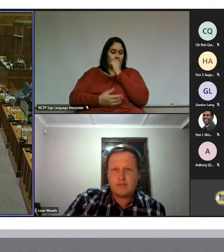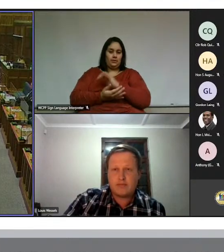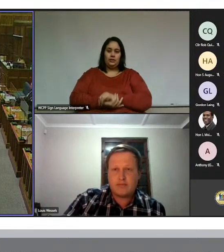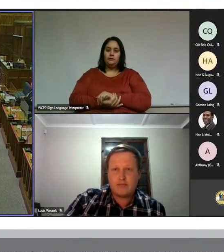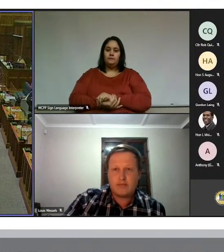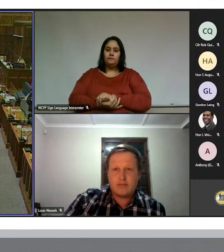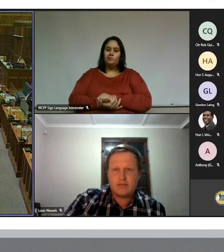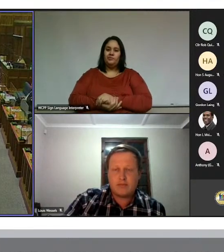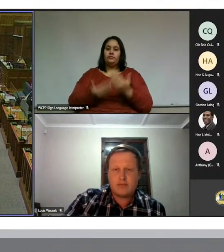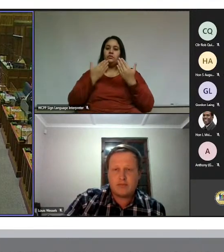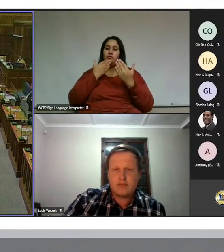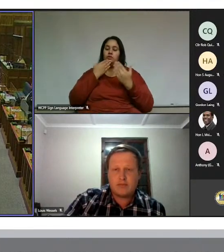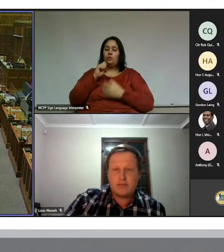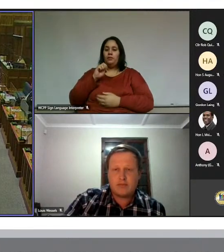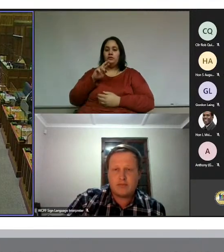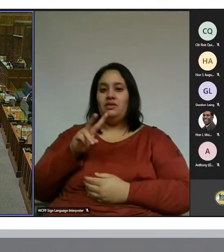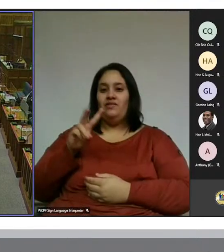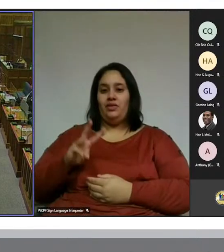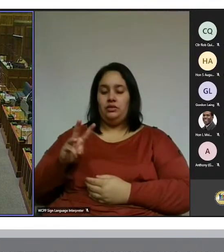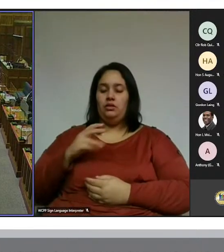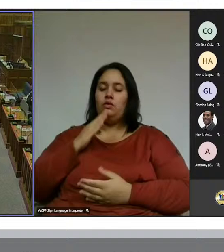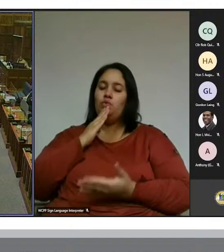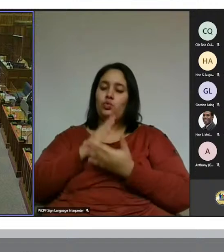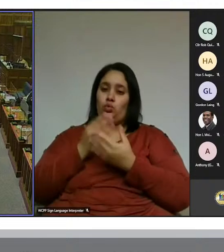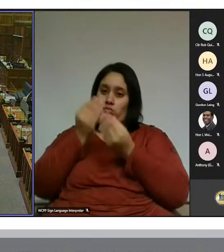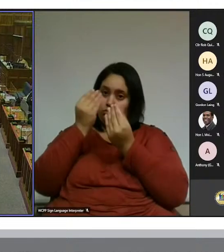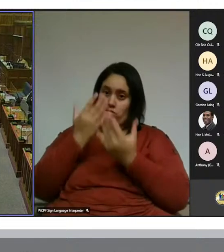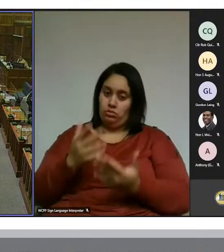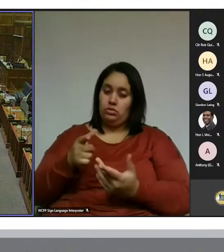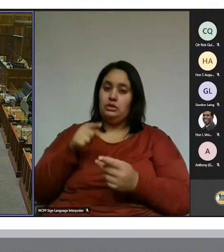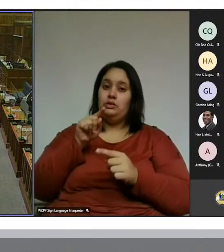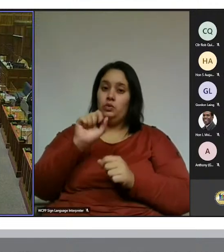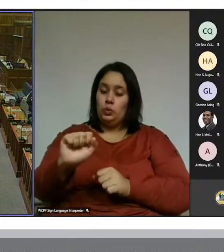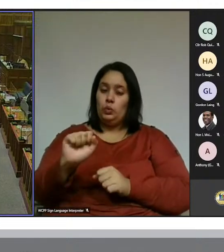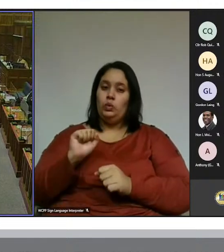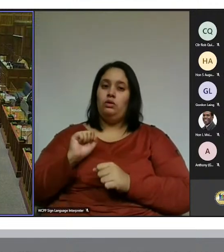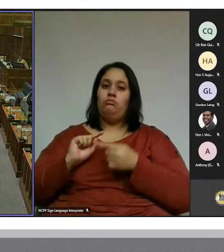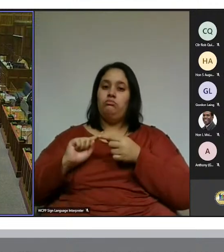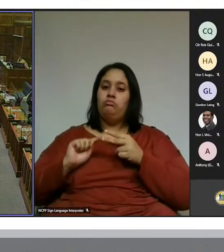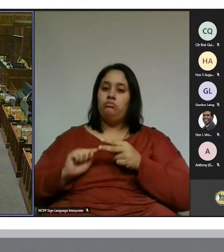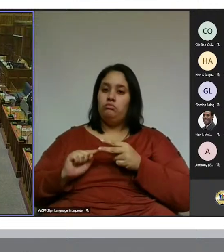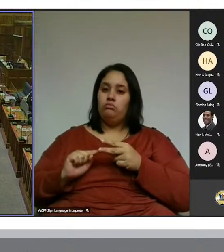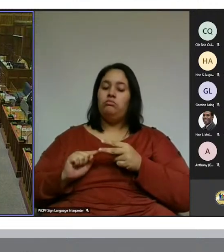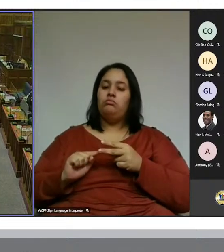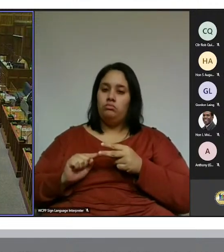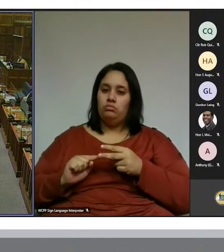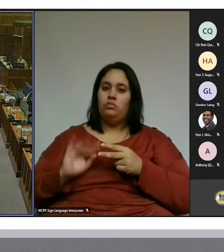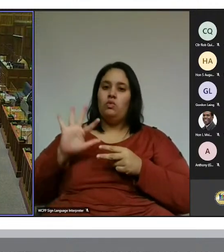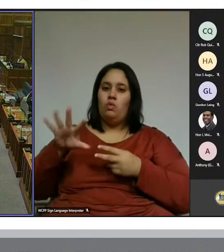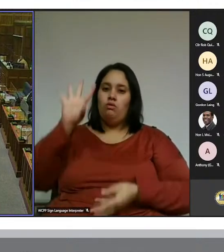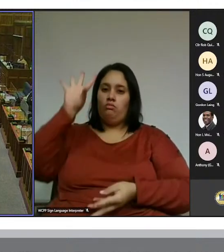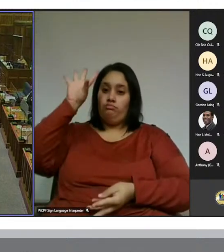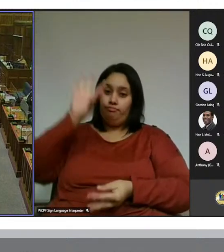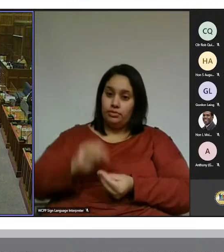Thank you, Mr. Wessels. I can assure you that the complete submissions will be